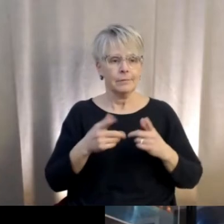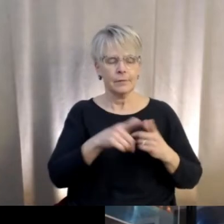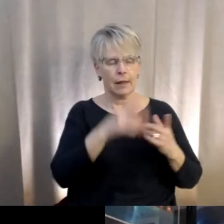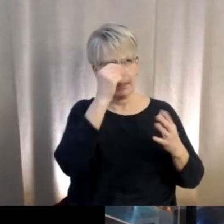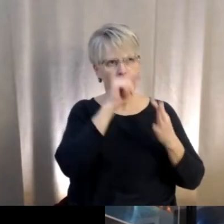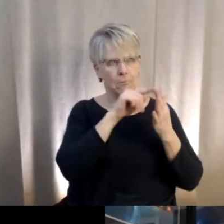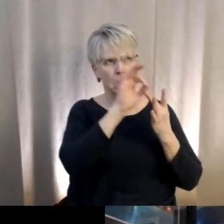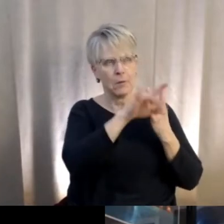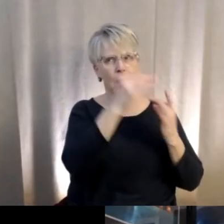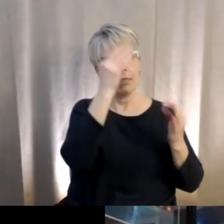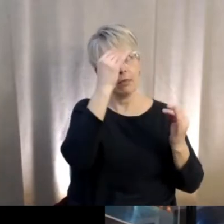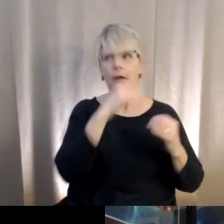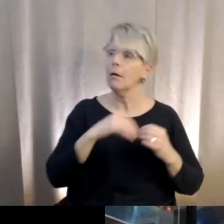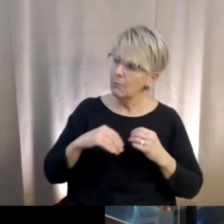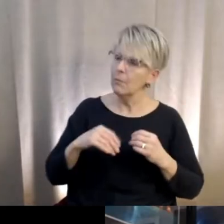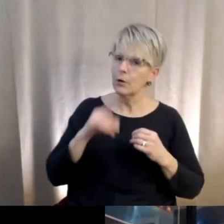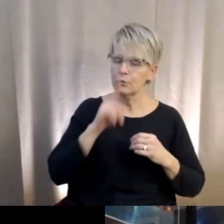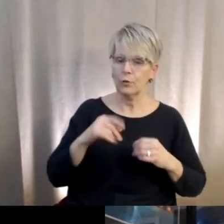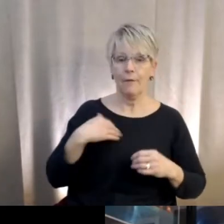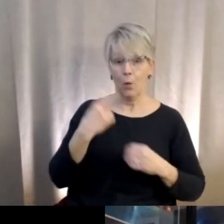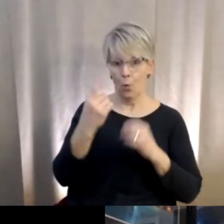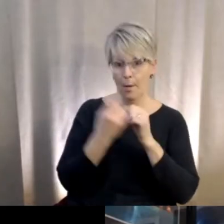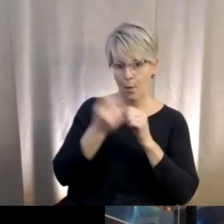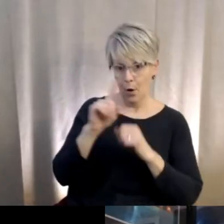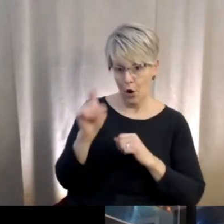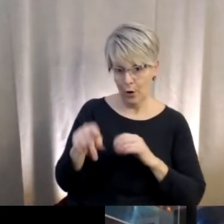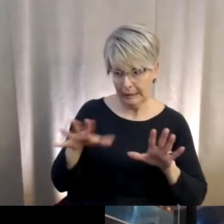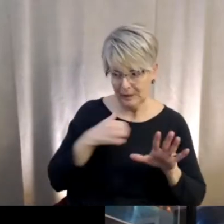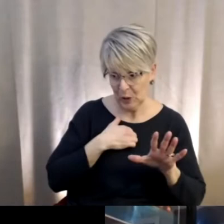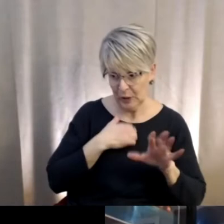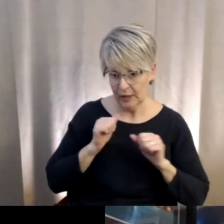consider. Yeah, sure. I have one last question. I'm sorry.